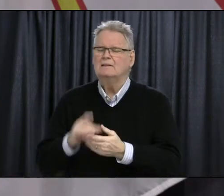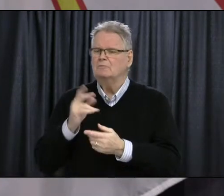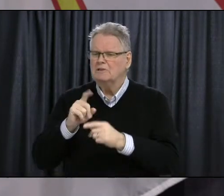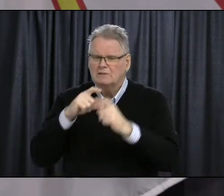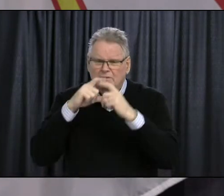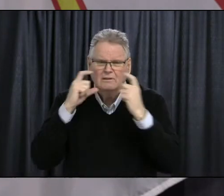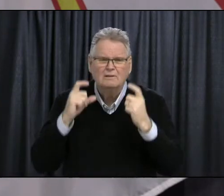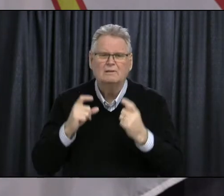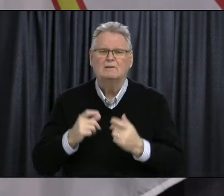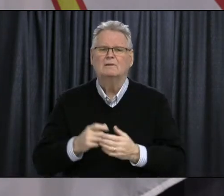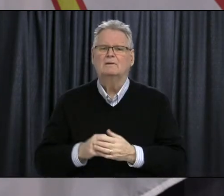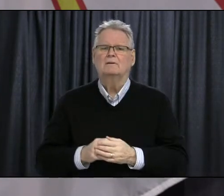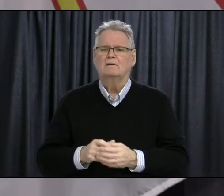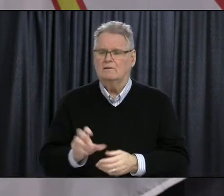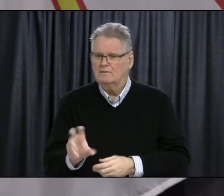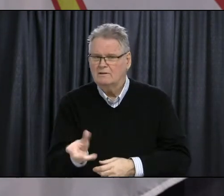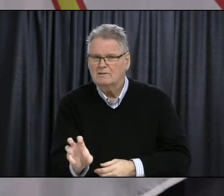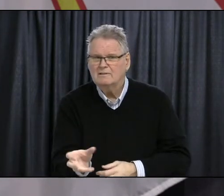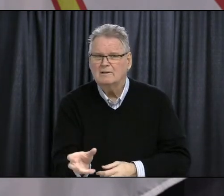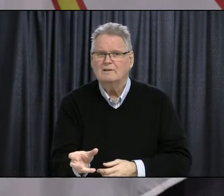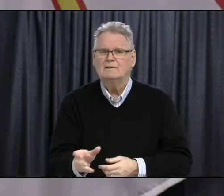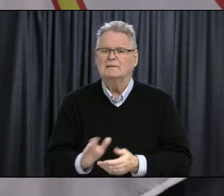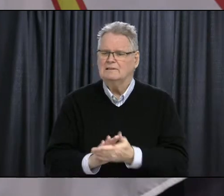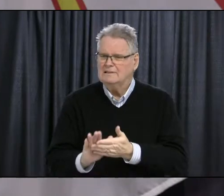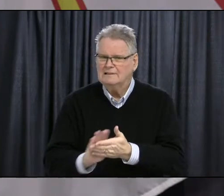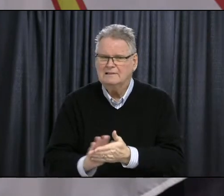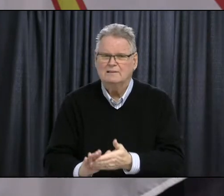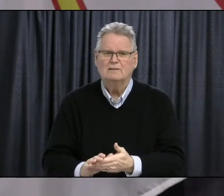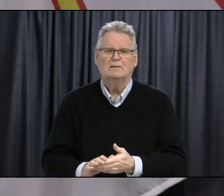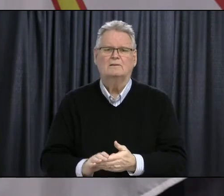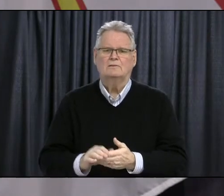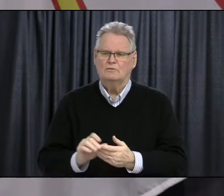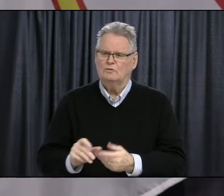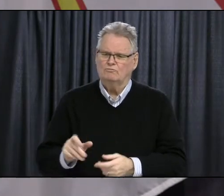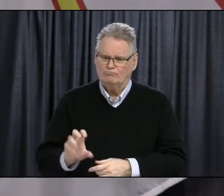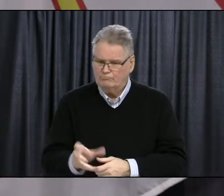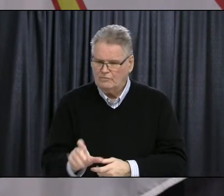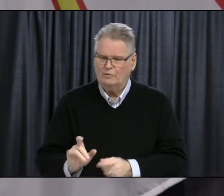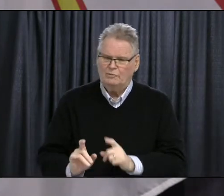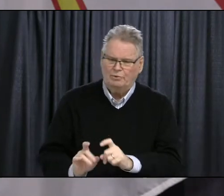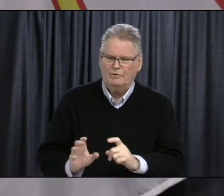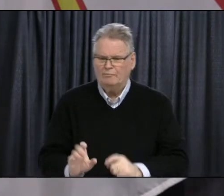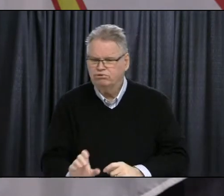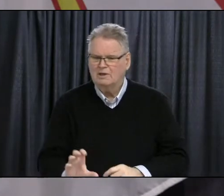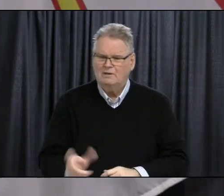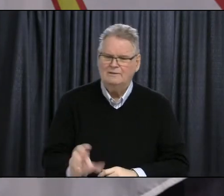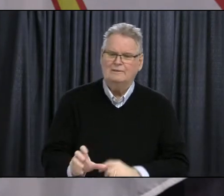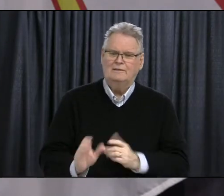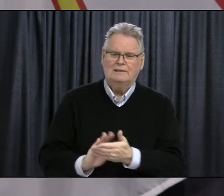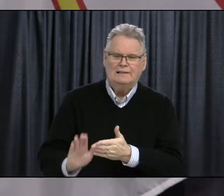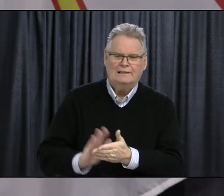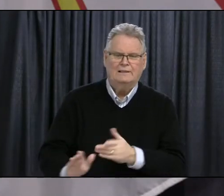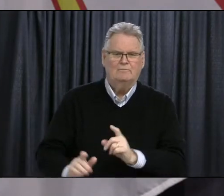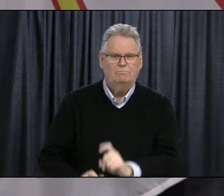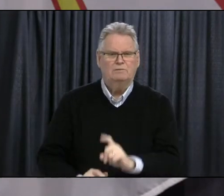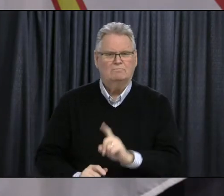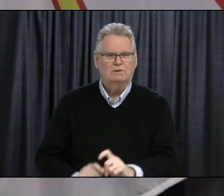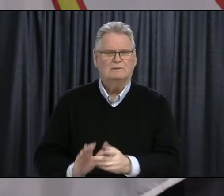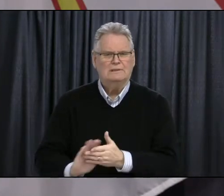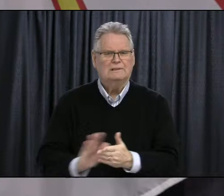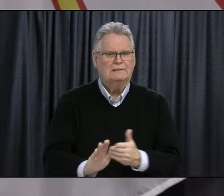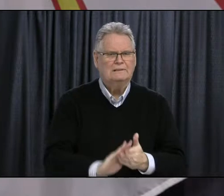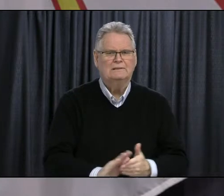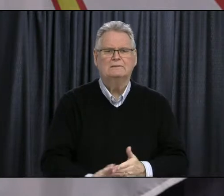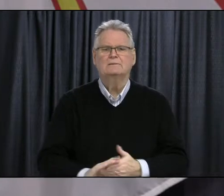allowing employees, making it easy for employees to be able to stay home if they're feeling unwell, screening employees when they come in, having your